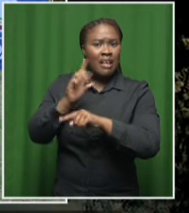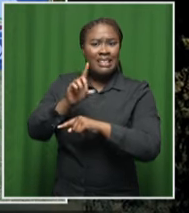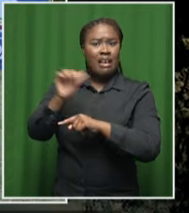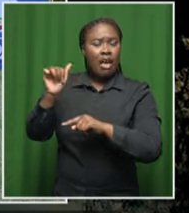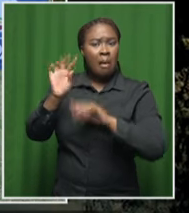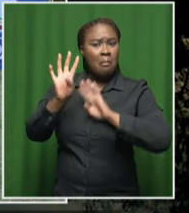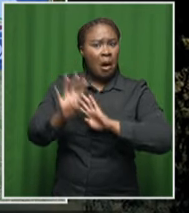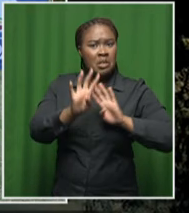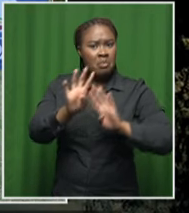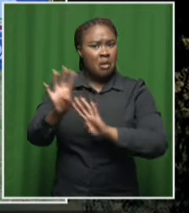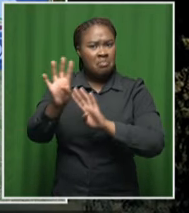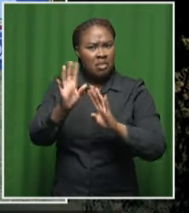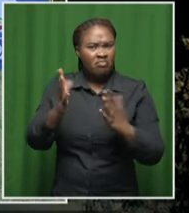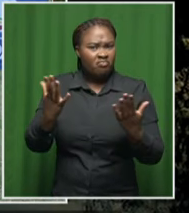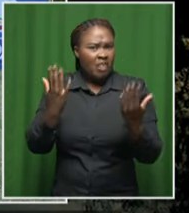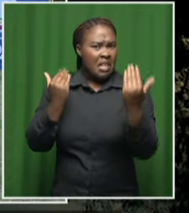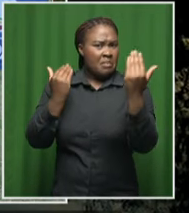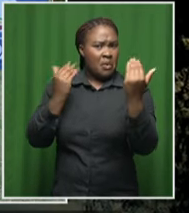march today?